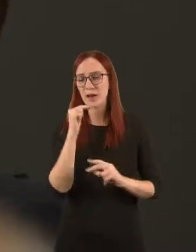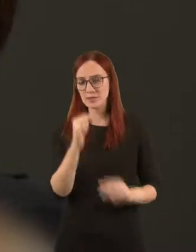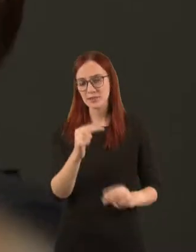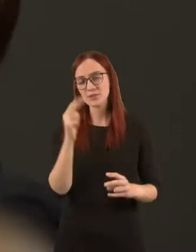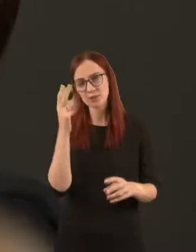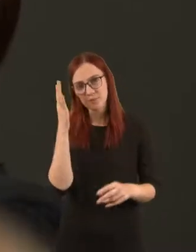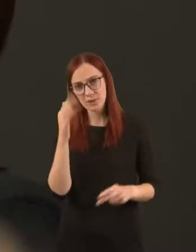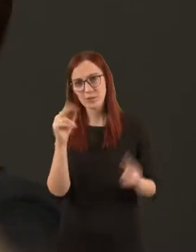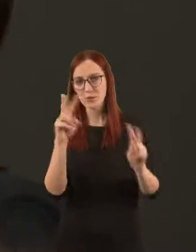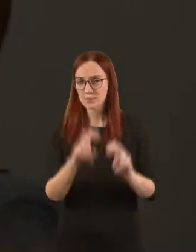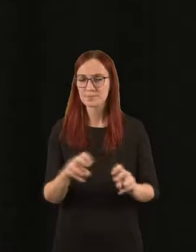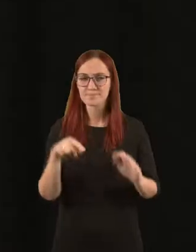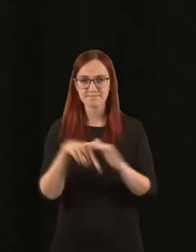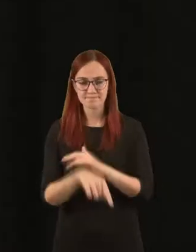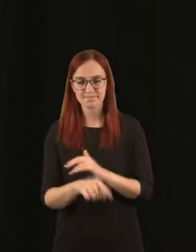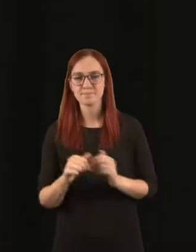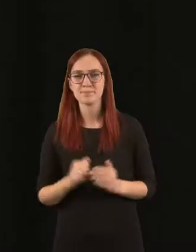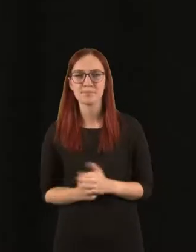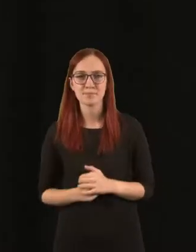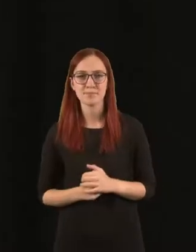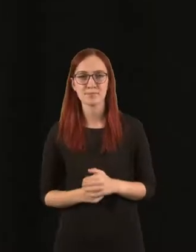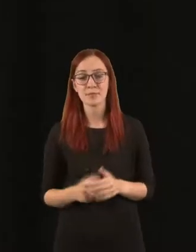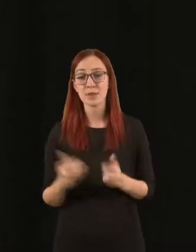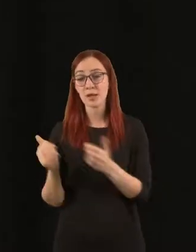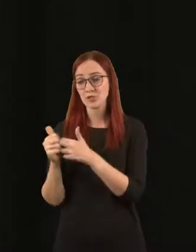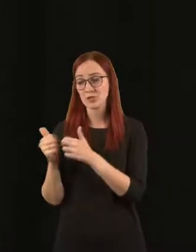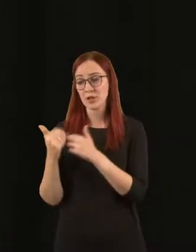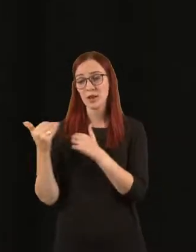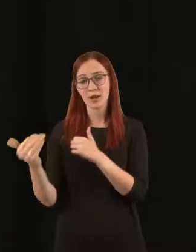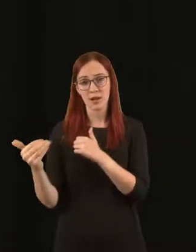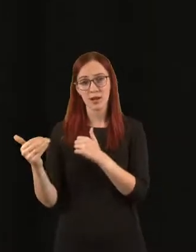excise policy that has to be approached very